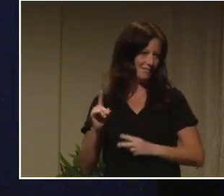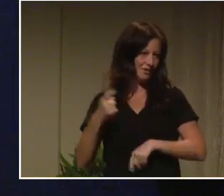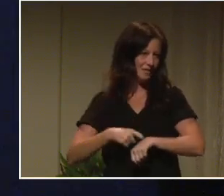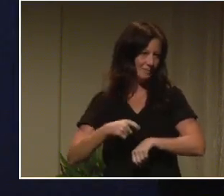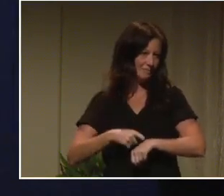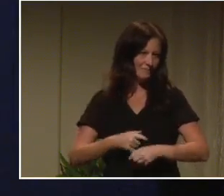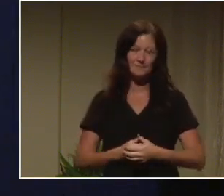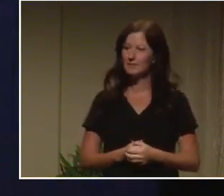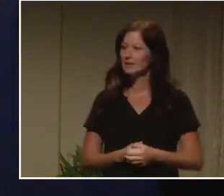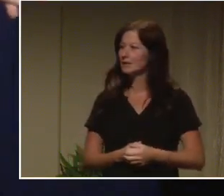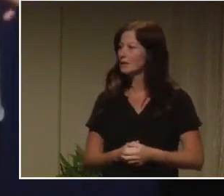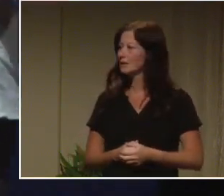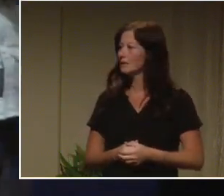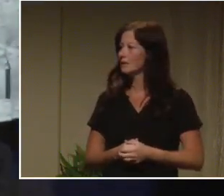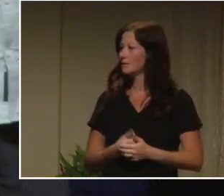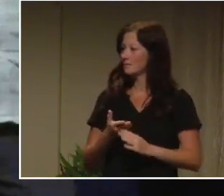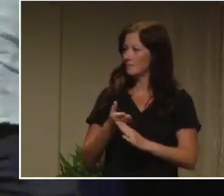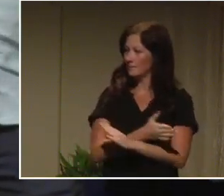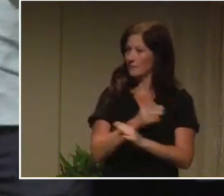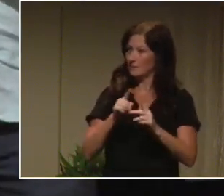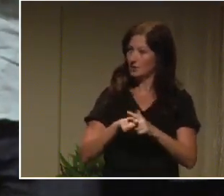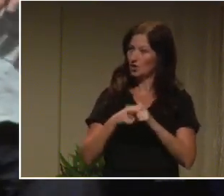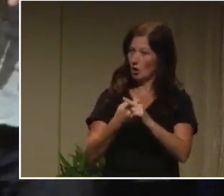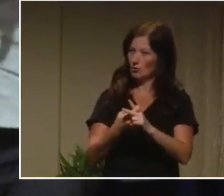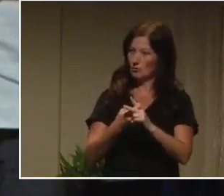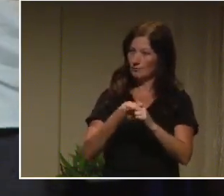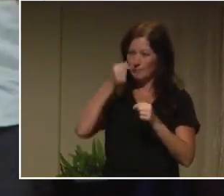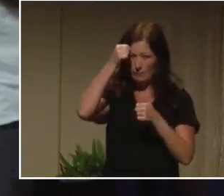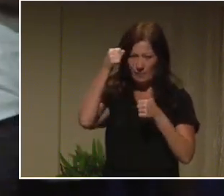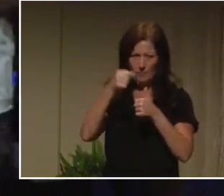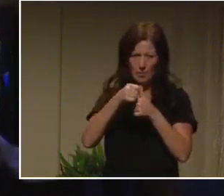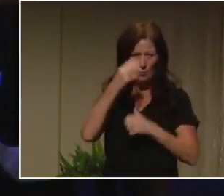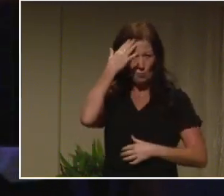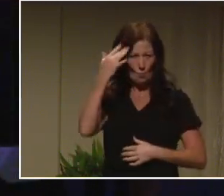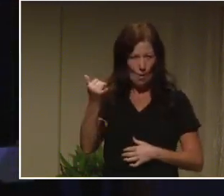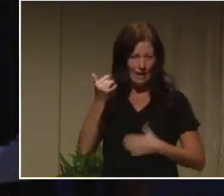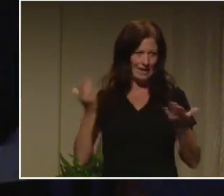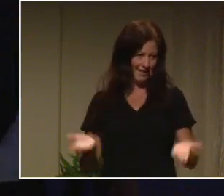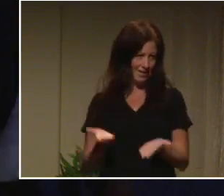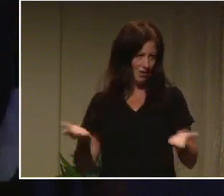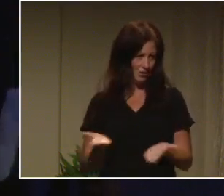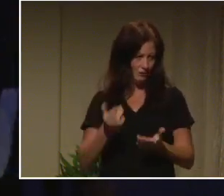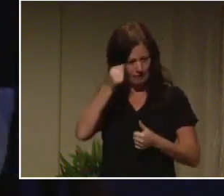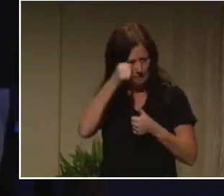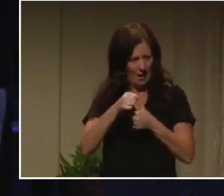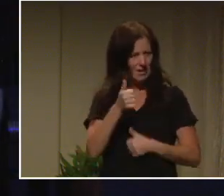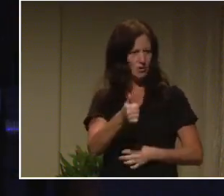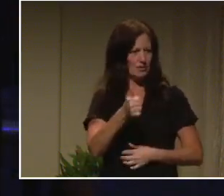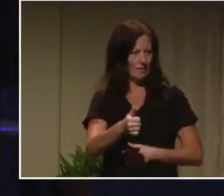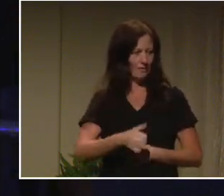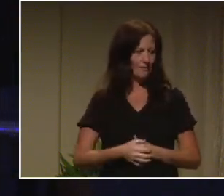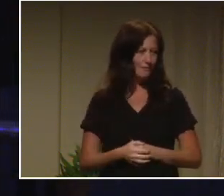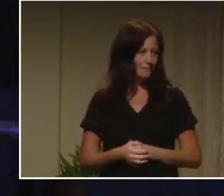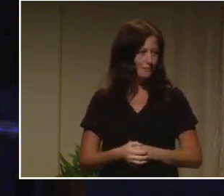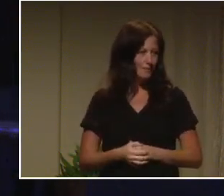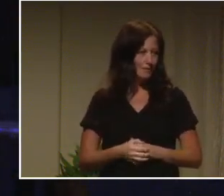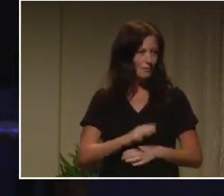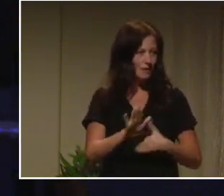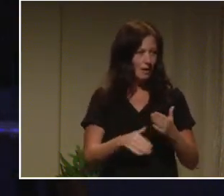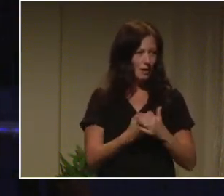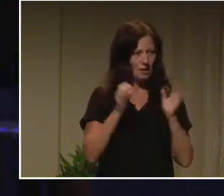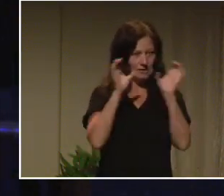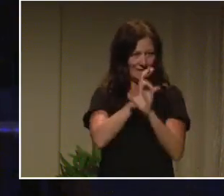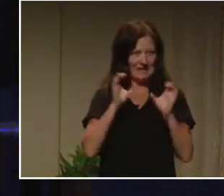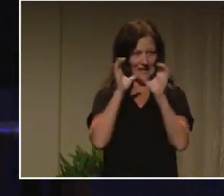we begin our worship service to remind ourselves of why we're here. We all are seeking